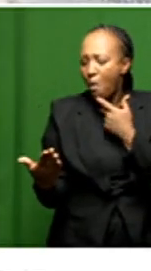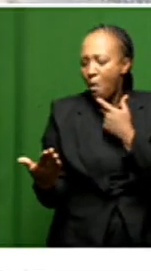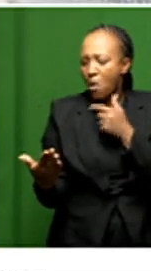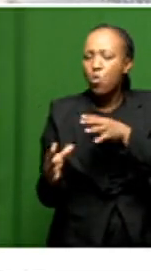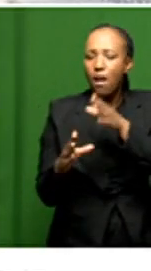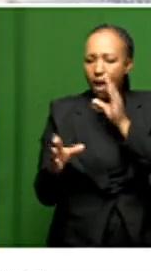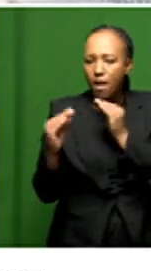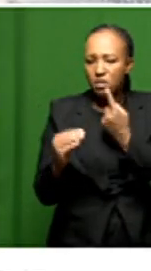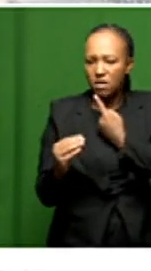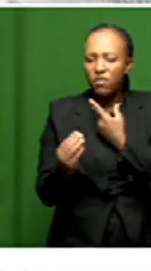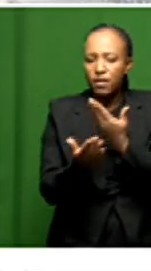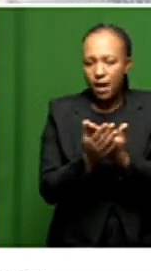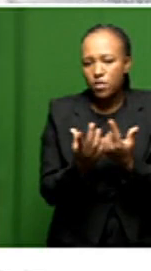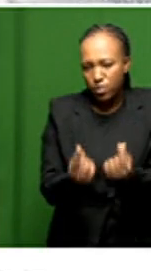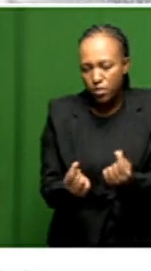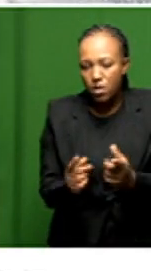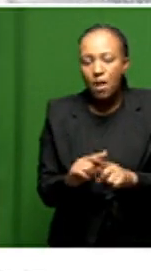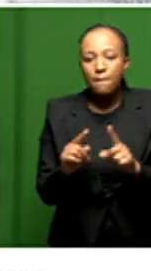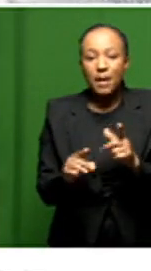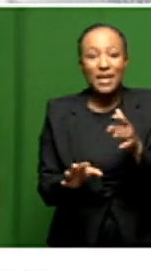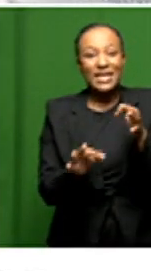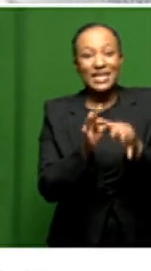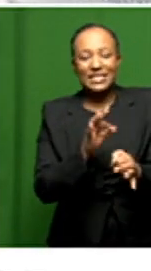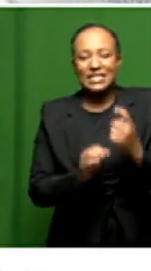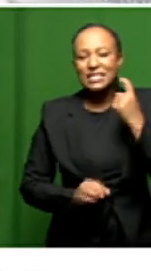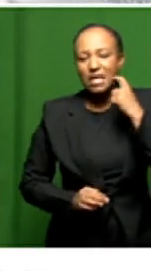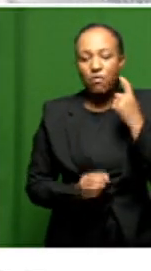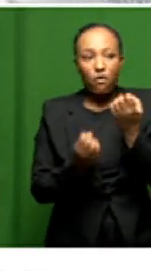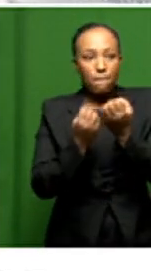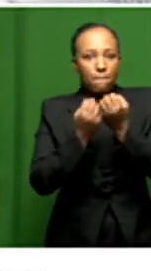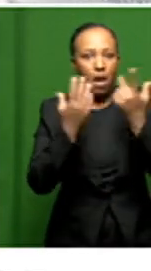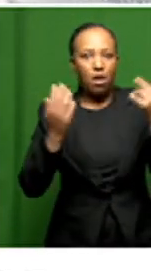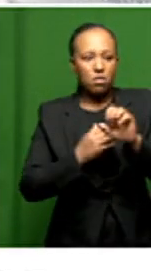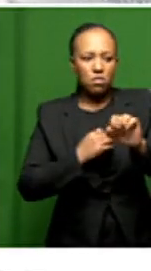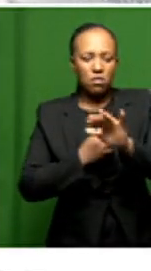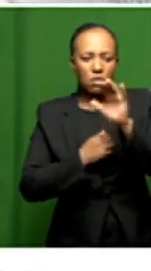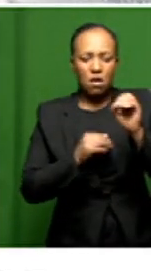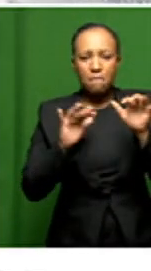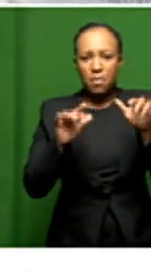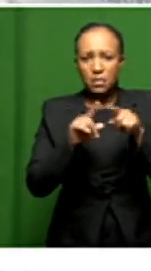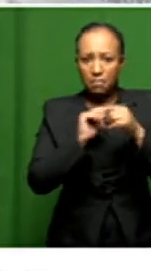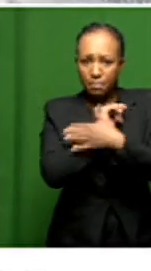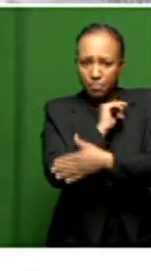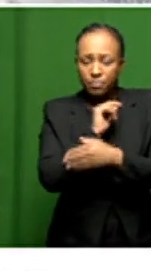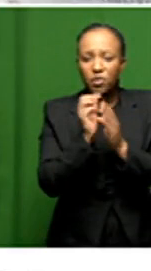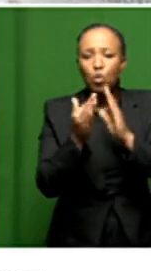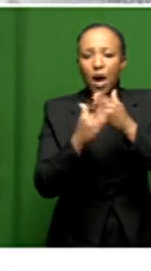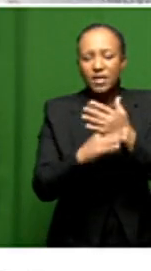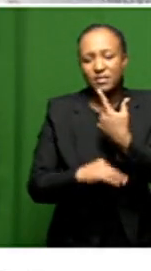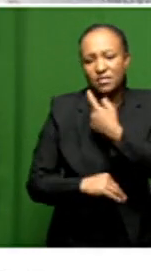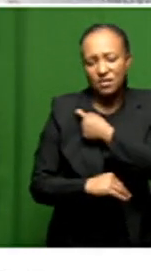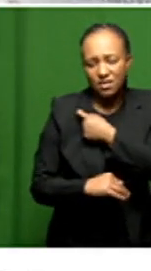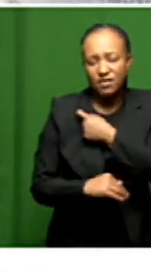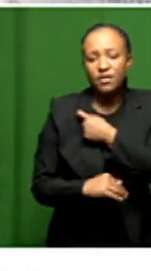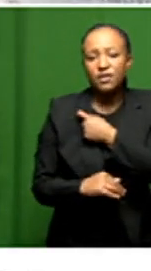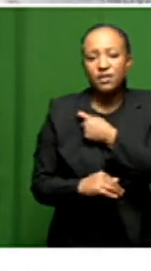and we're able to do that. But that is not a simple task for millions of people in the country and the access to the vaccine. So it's one